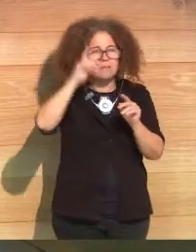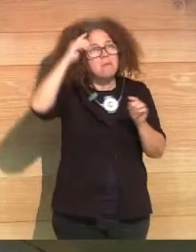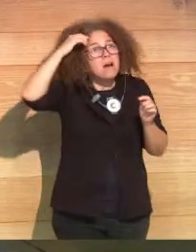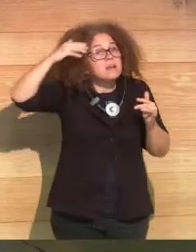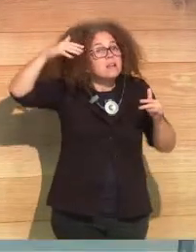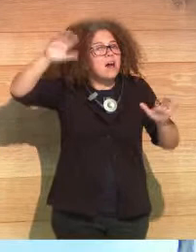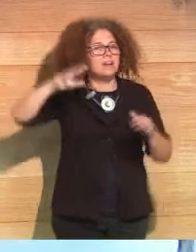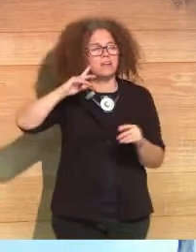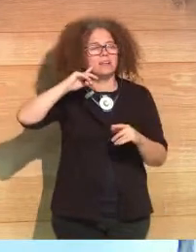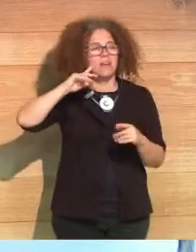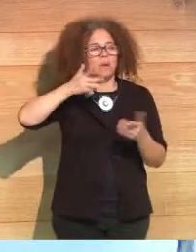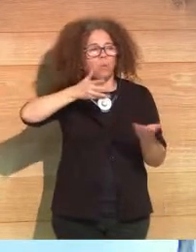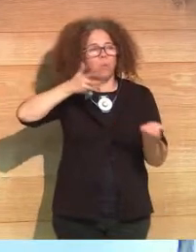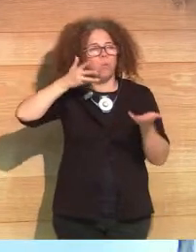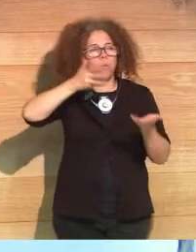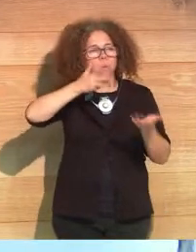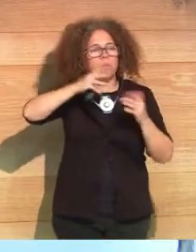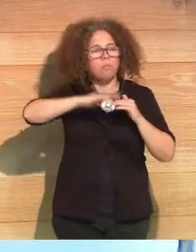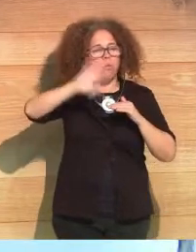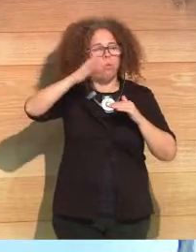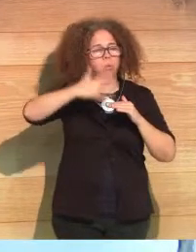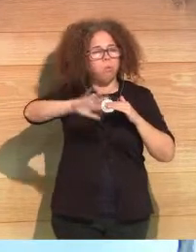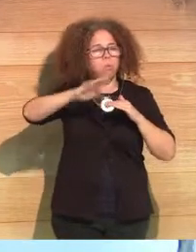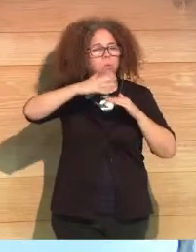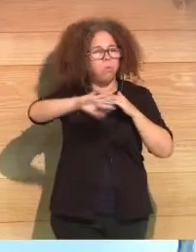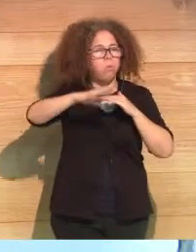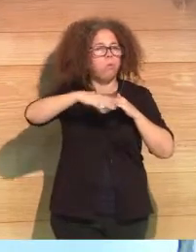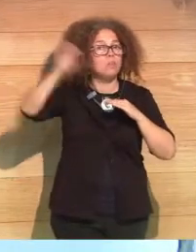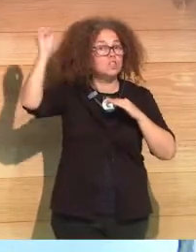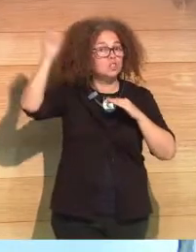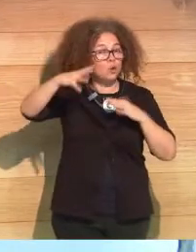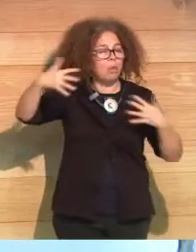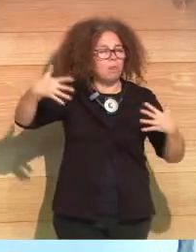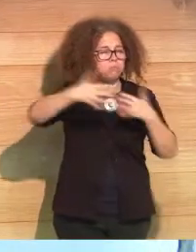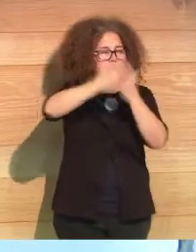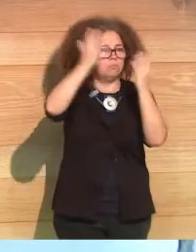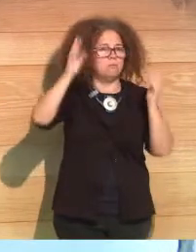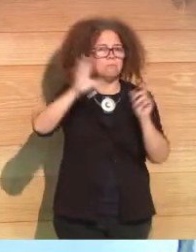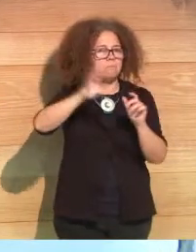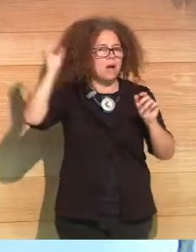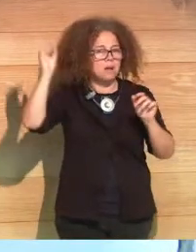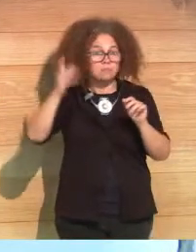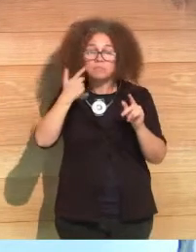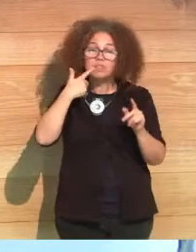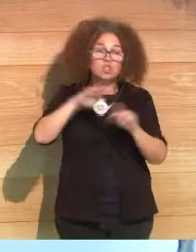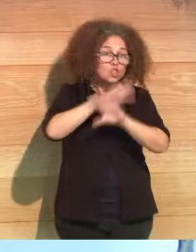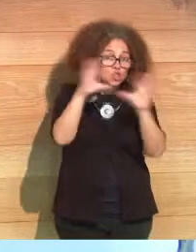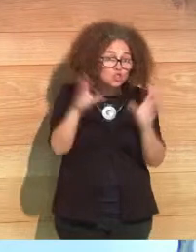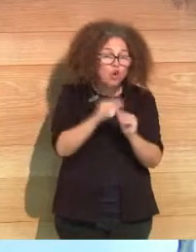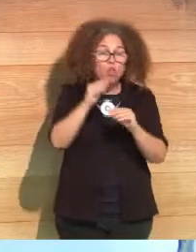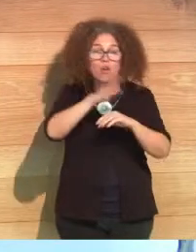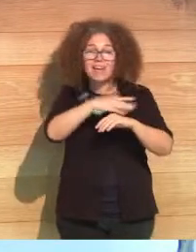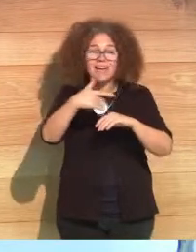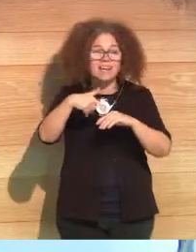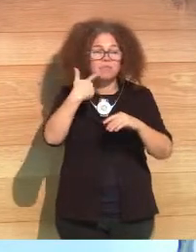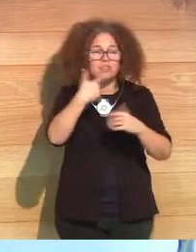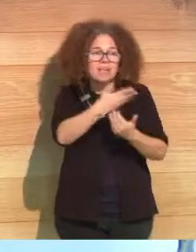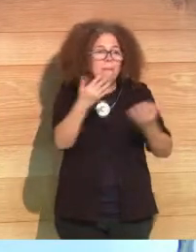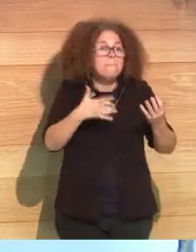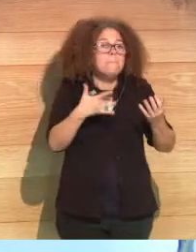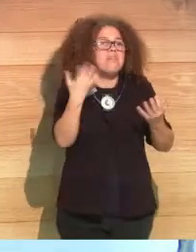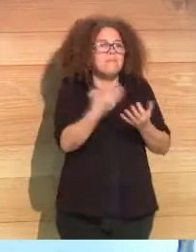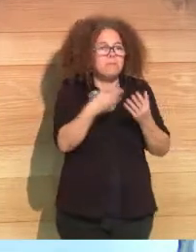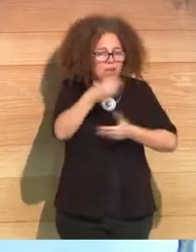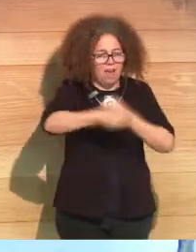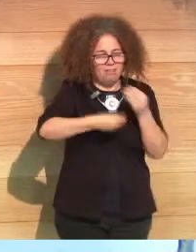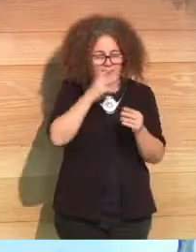process. And all of this is so much part of what we feel we have to do now that it had